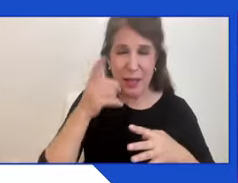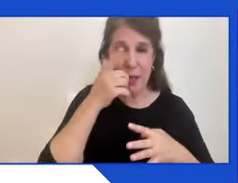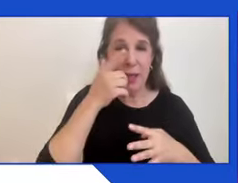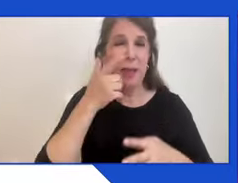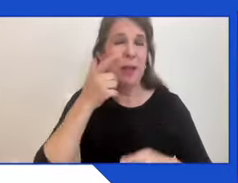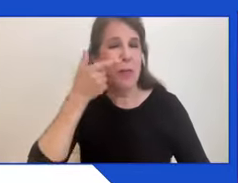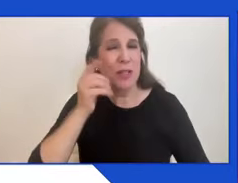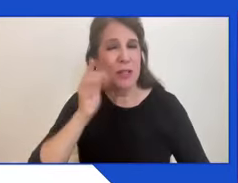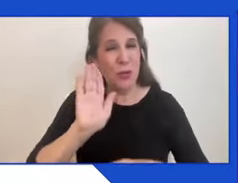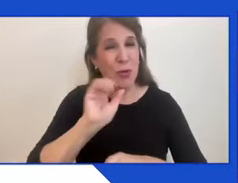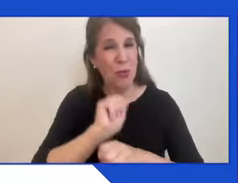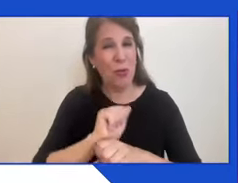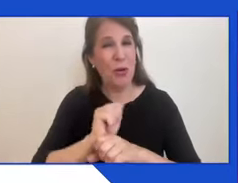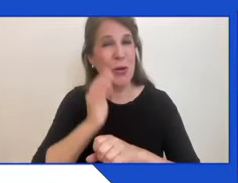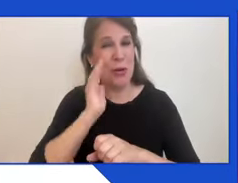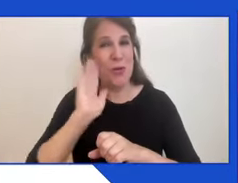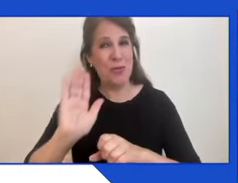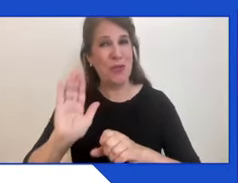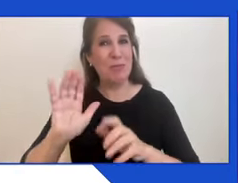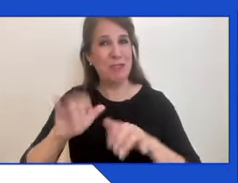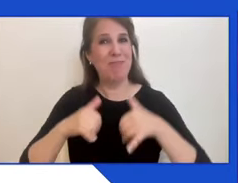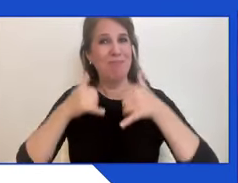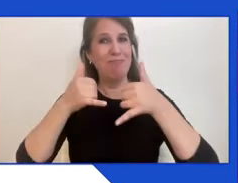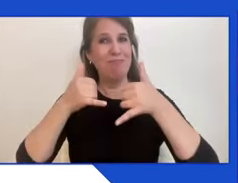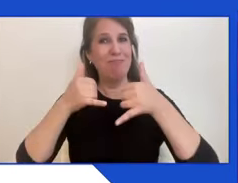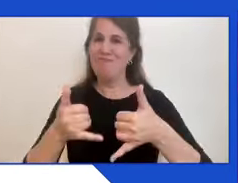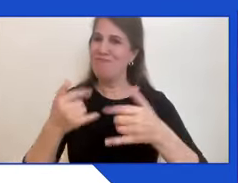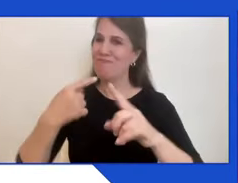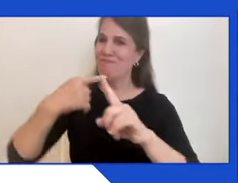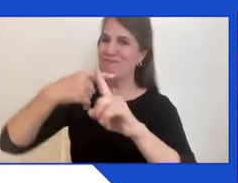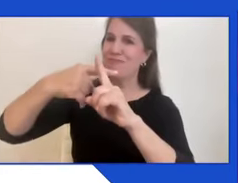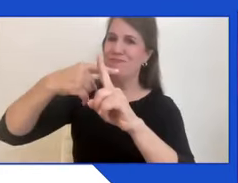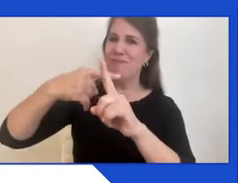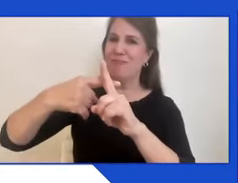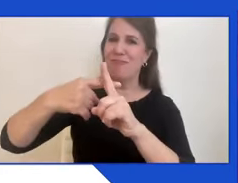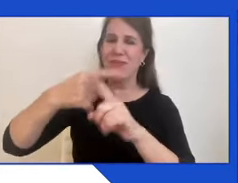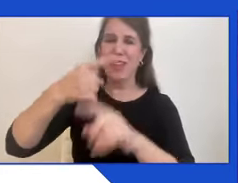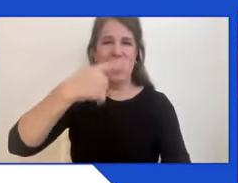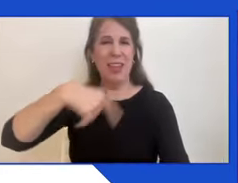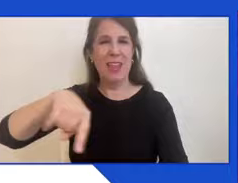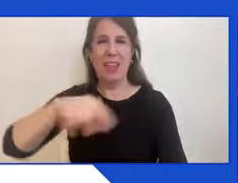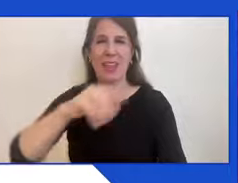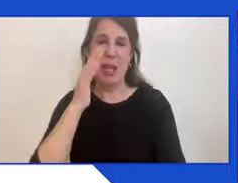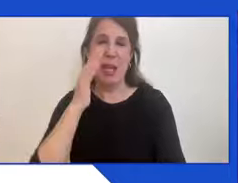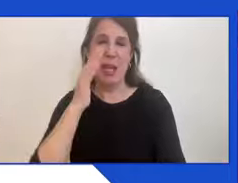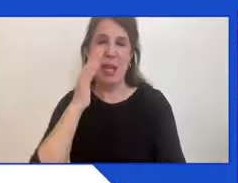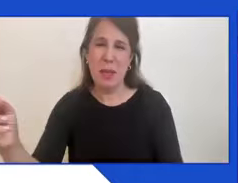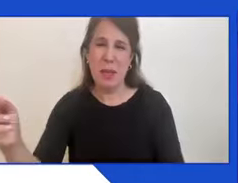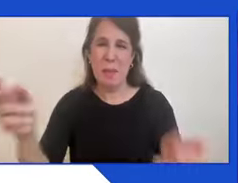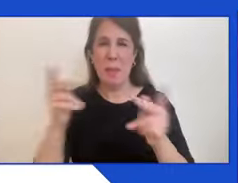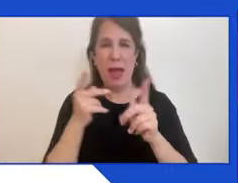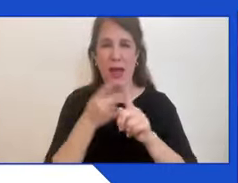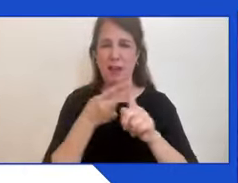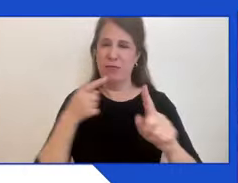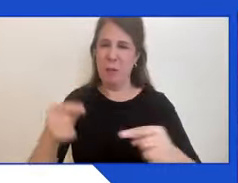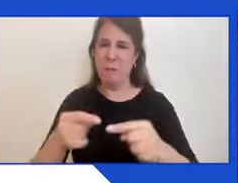rewarded, declares the Lord. They will return from the land of the enemy.